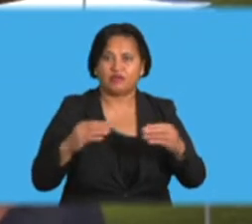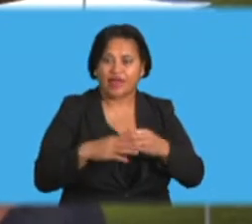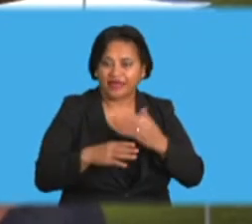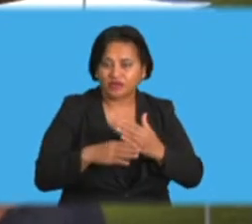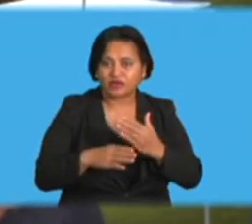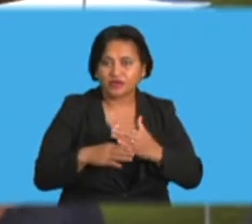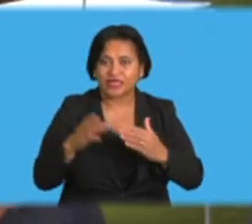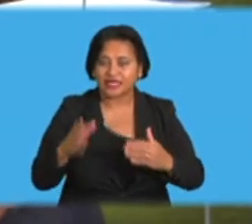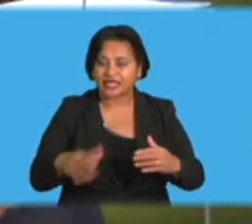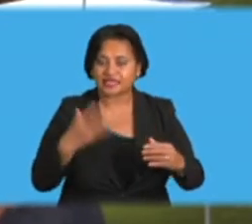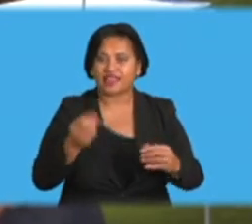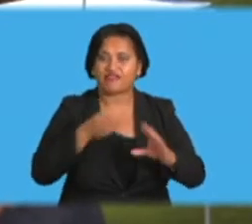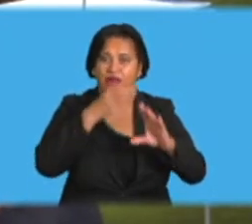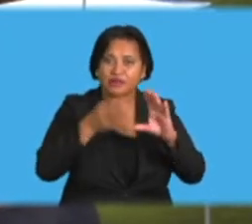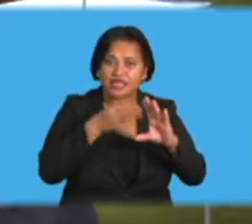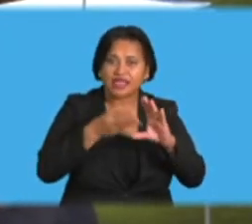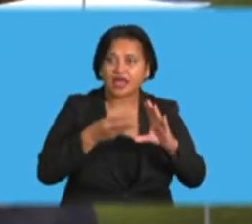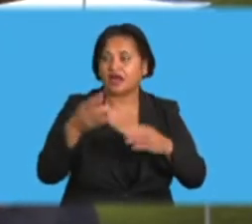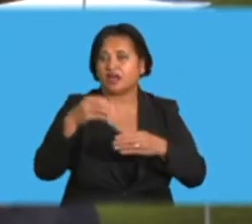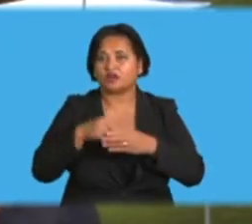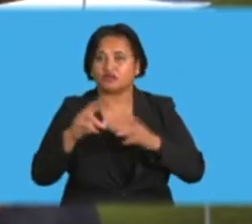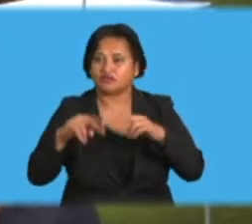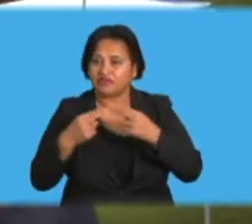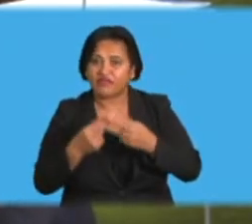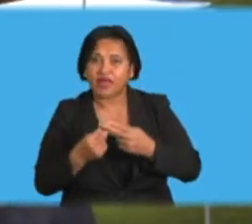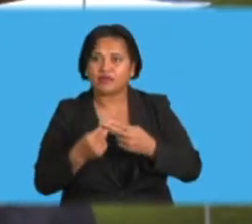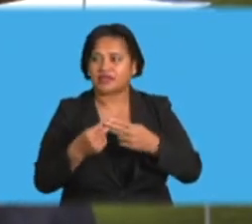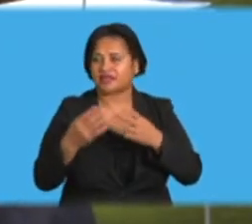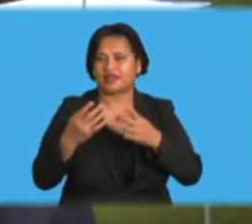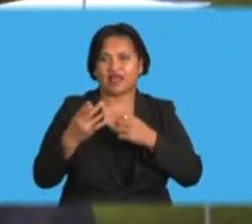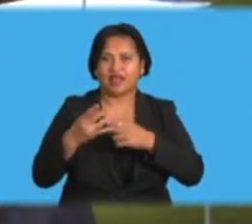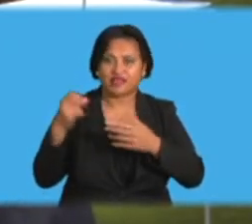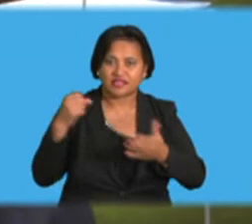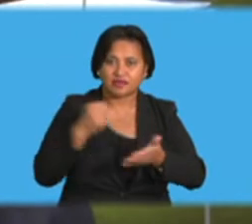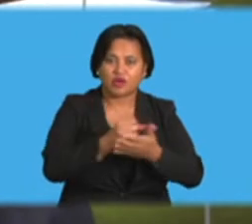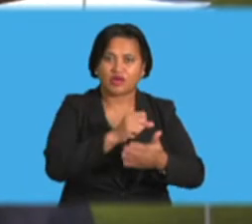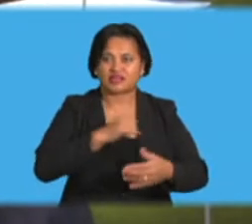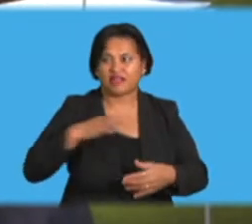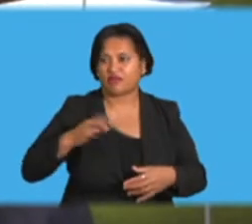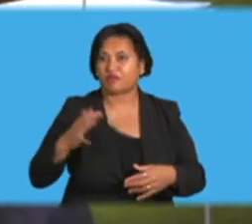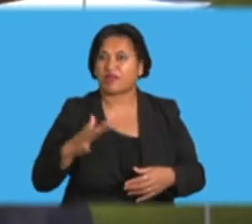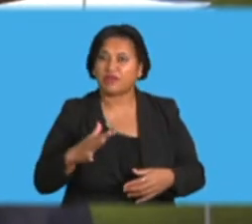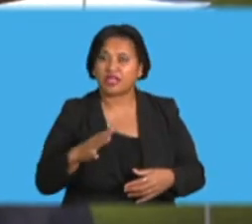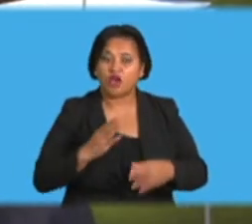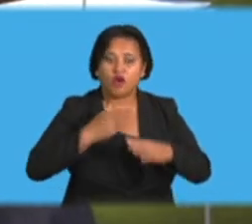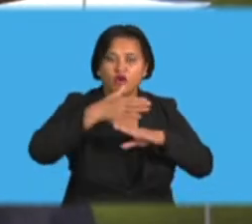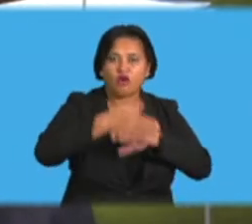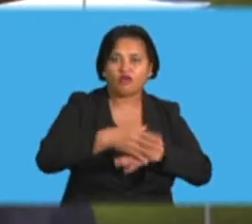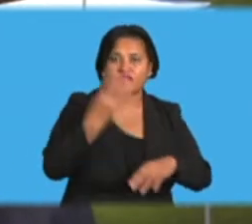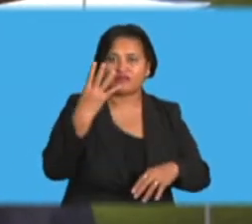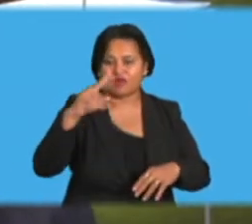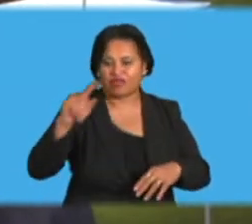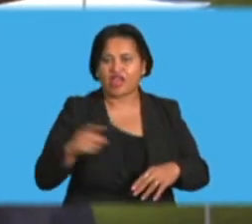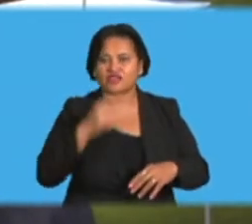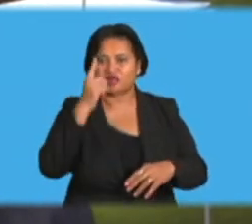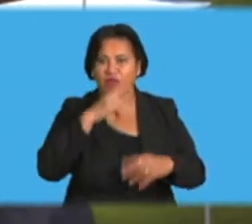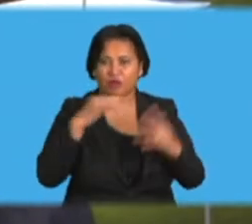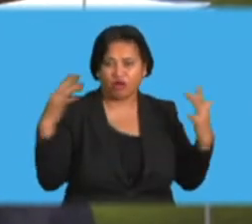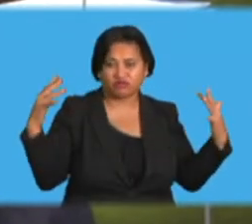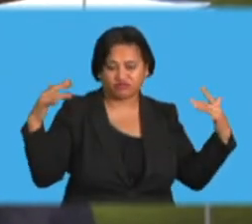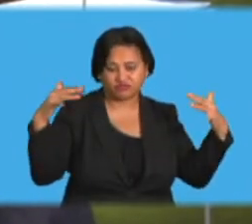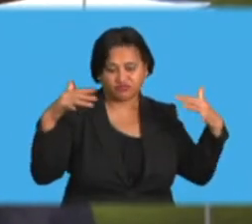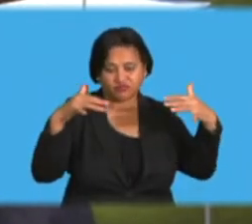Madam Speaker, we are informed that it could actually exceed 4,000, because many people like the idea of coming to Fiji, so they're bringing